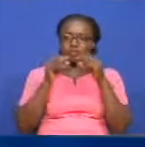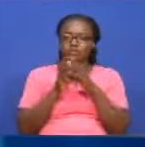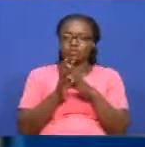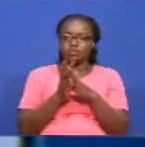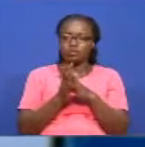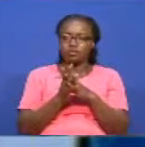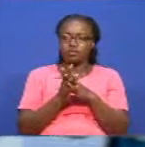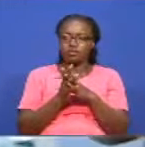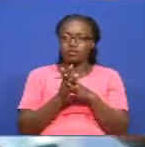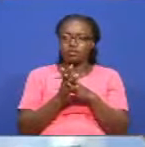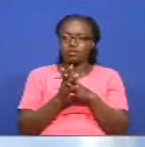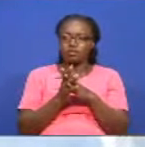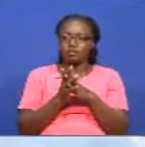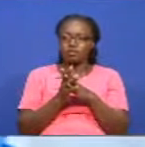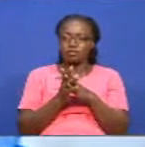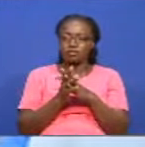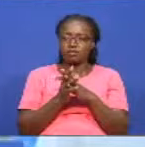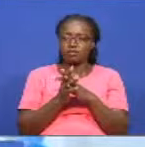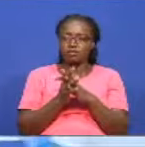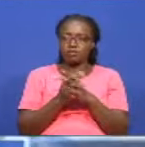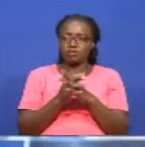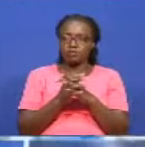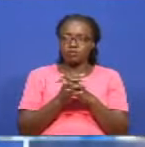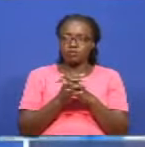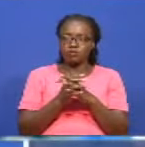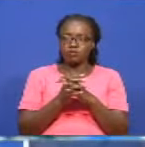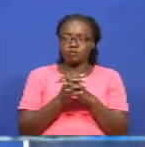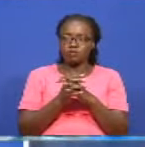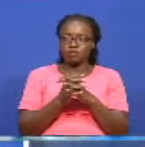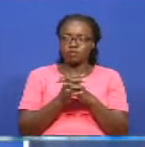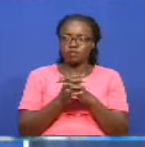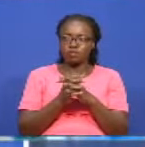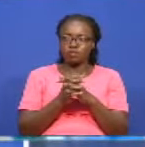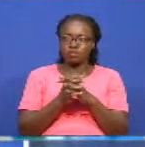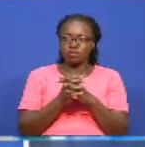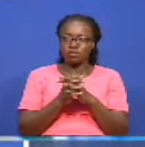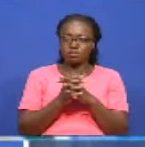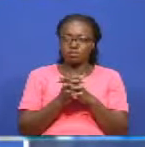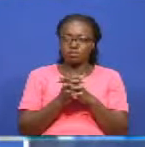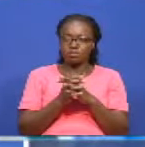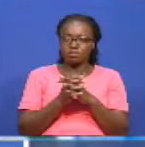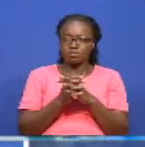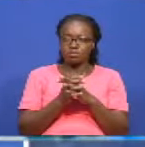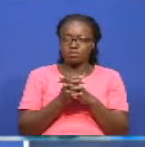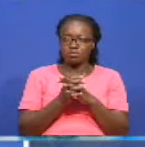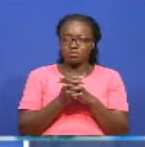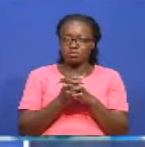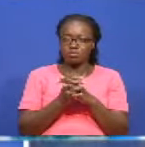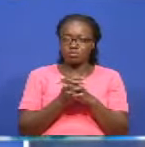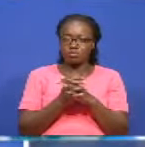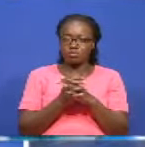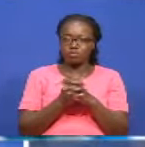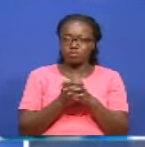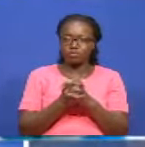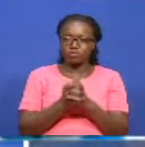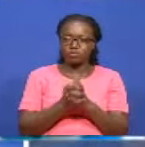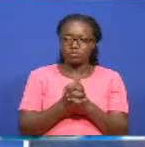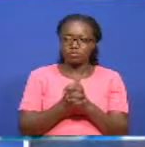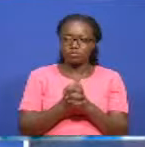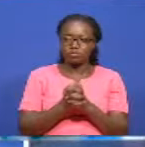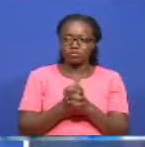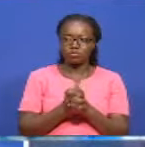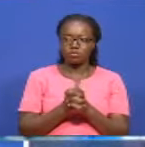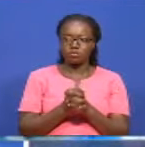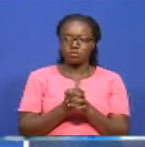Then we have these two strings. The down one, this one comes down here. And then this